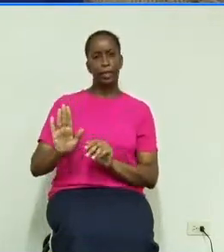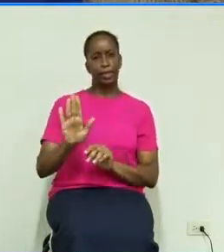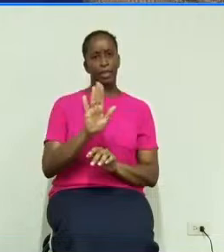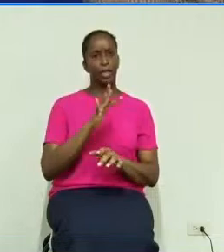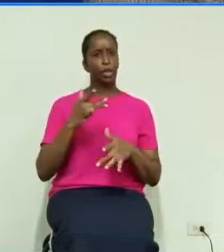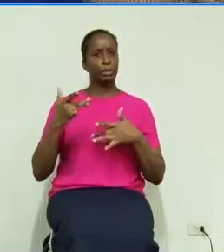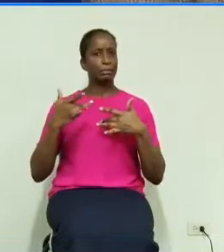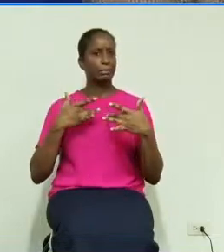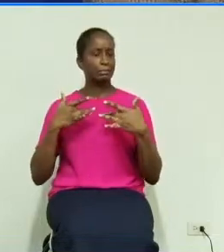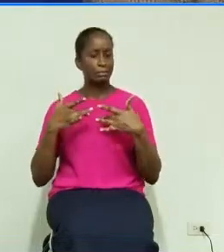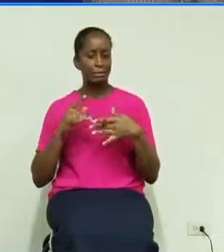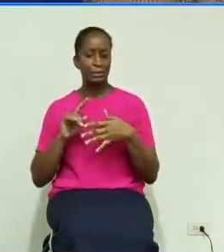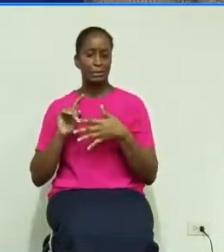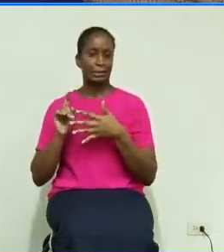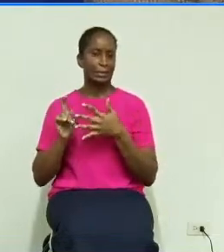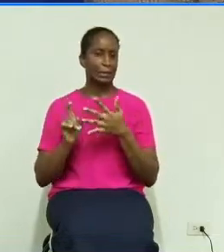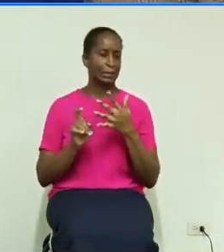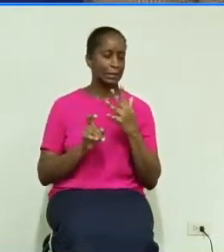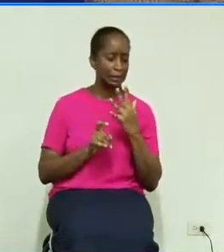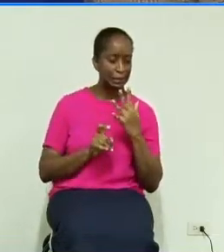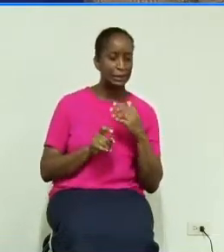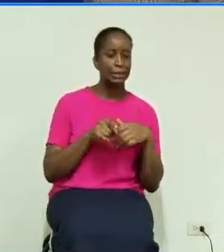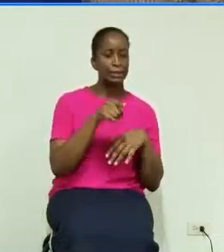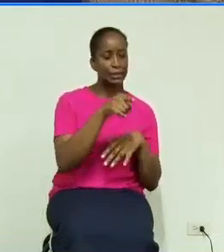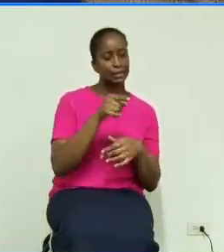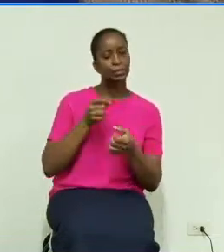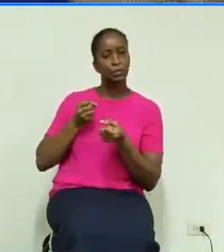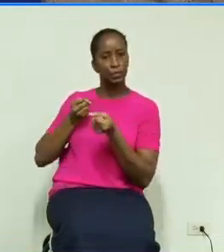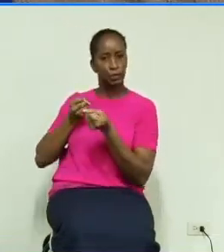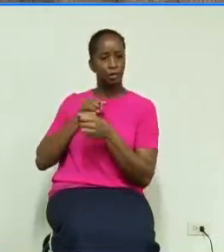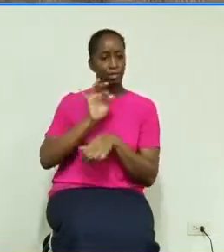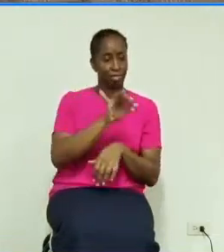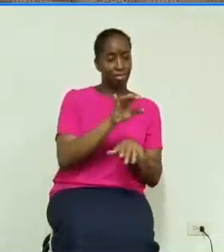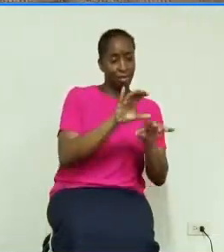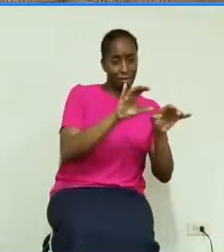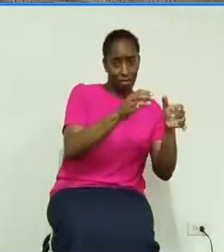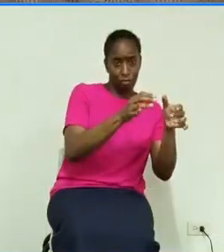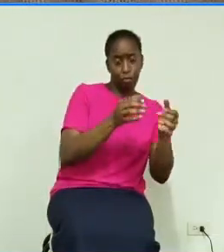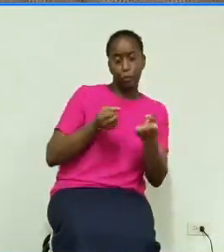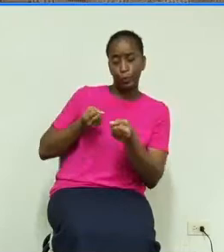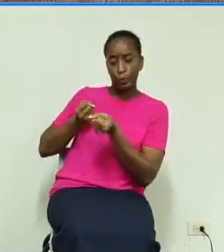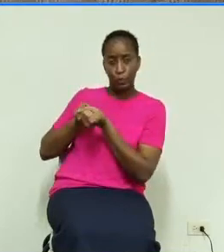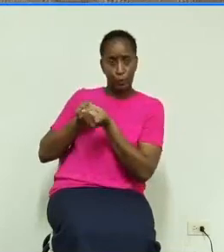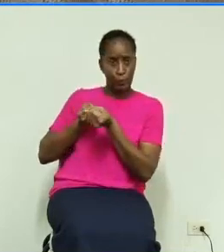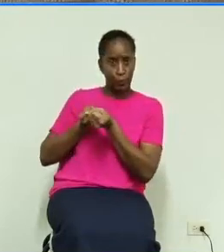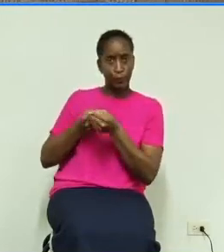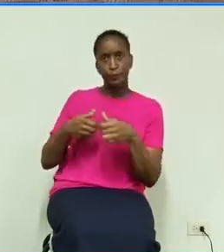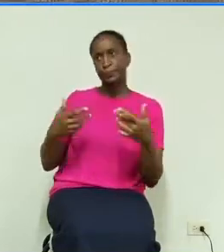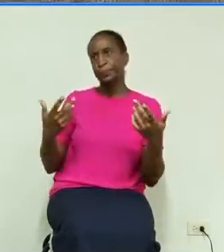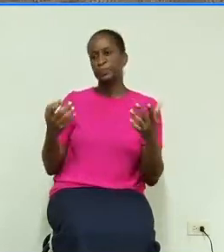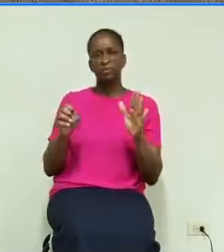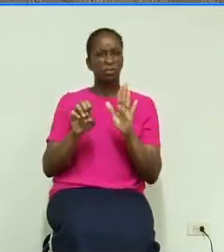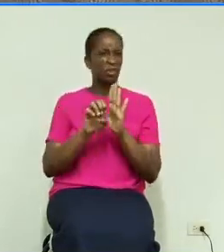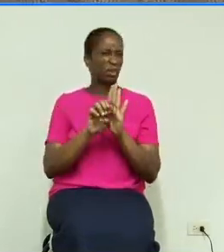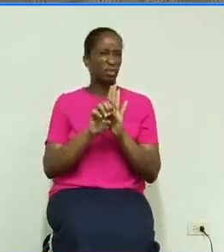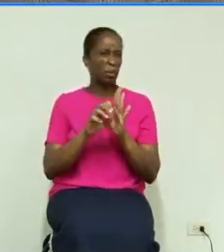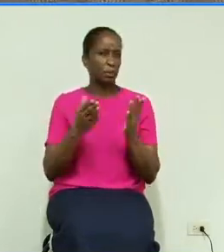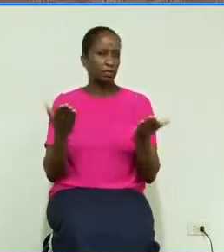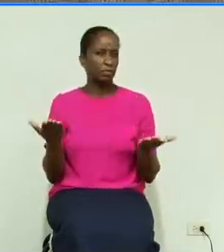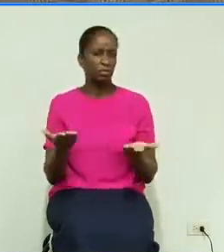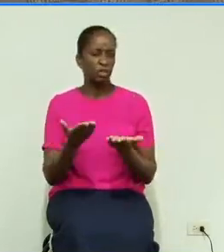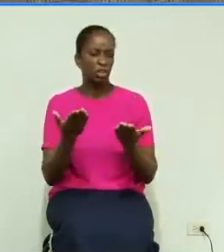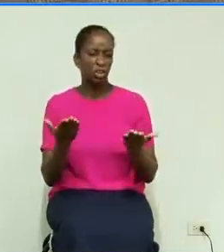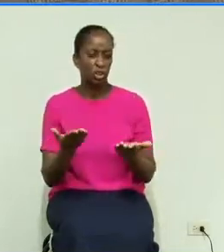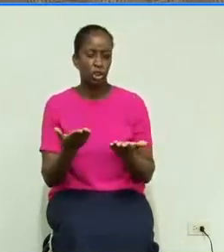situation in Barbados where, for example, you might have original inhabitants and so on, people